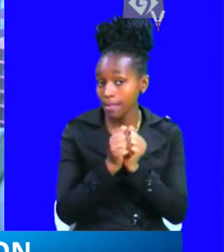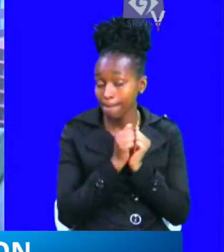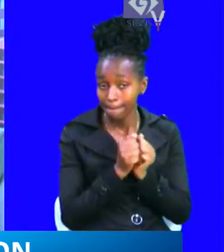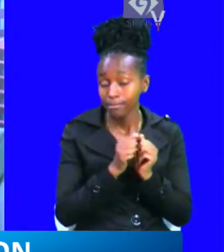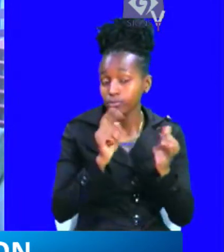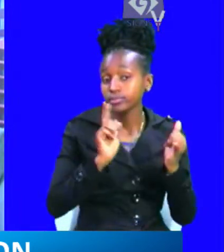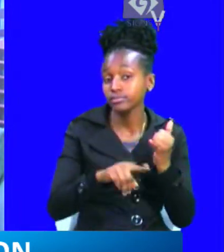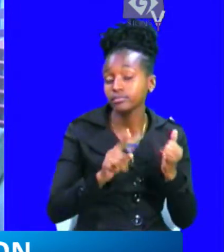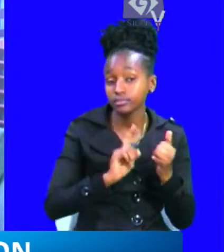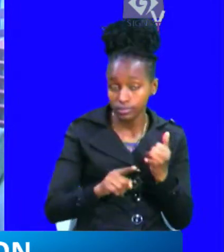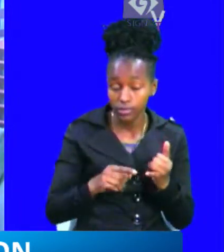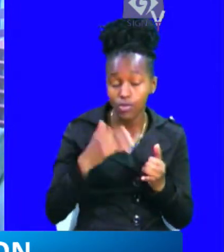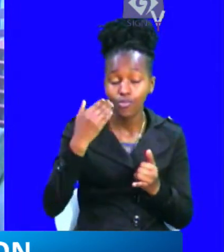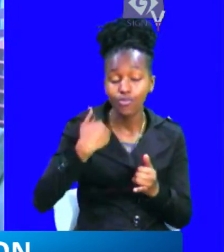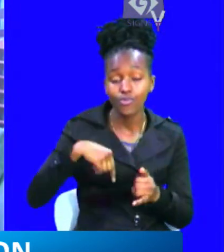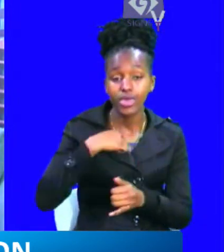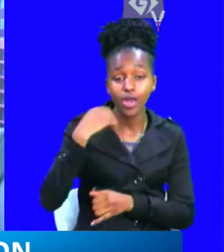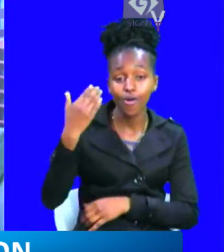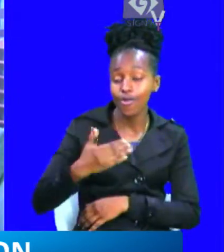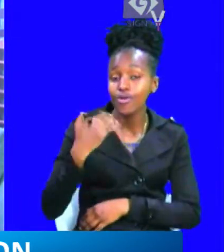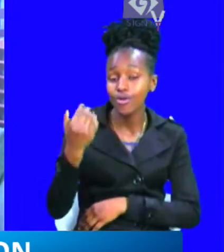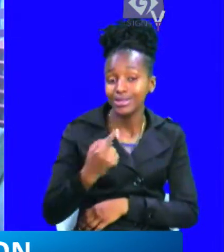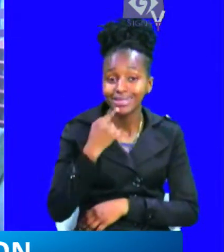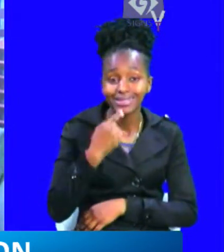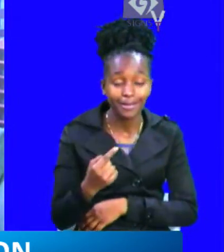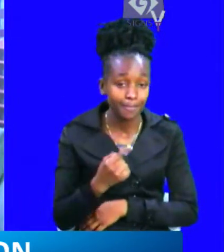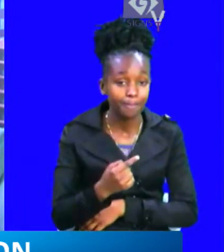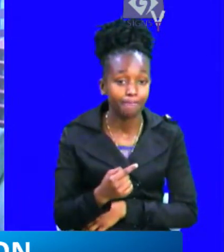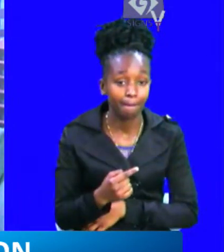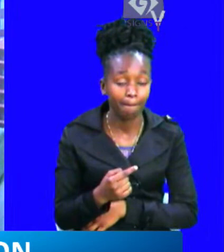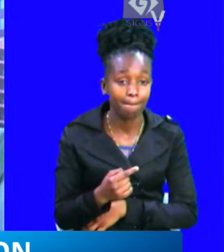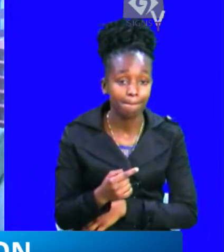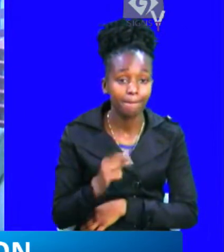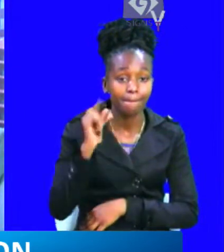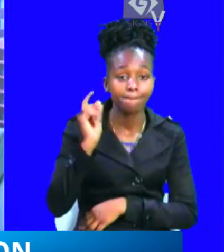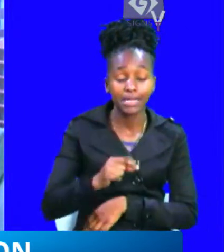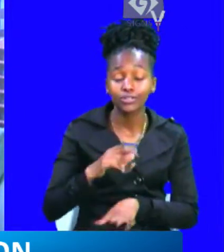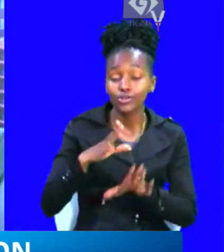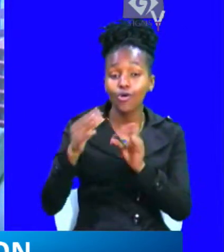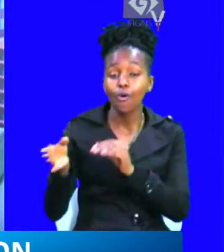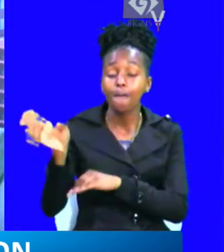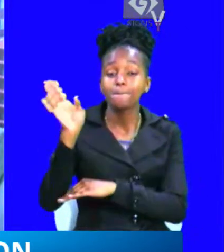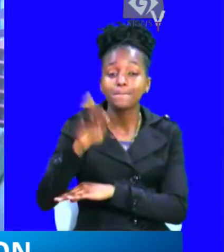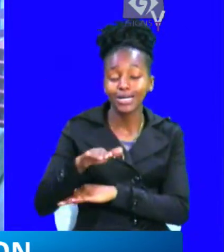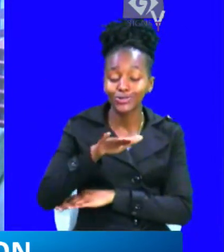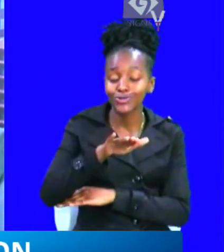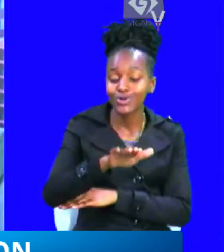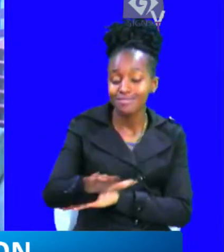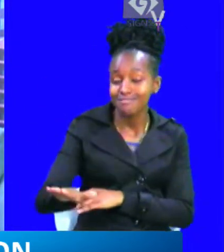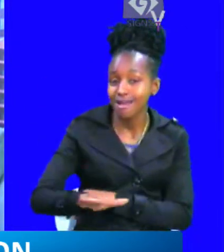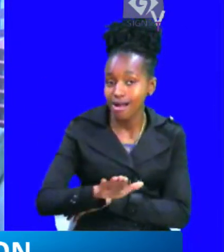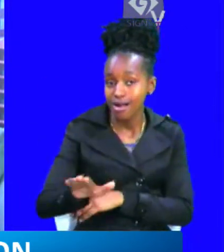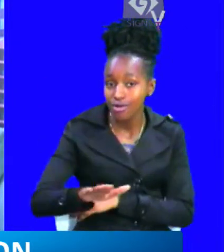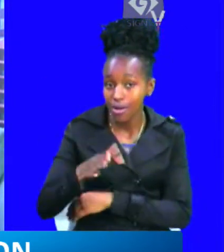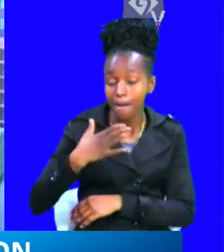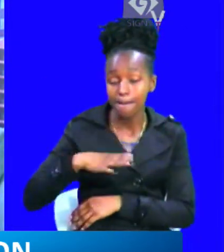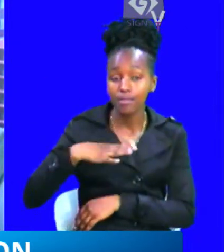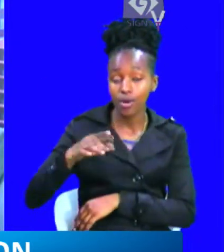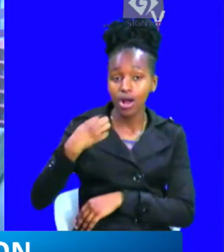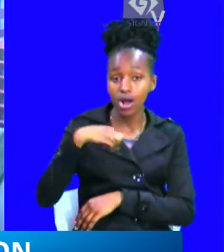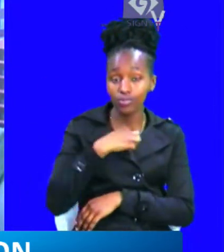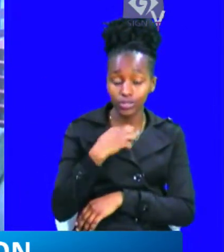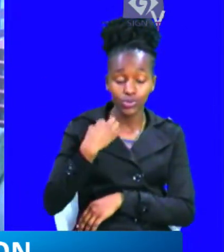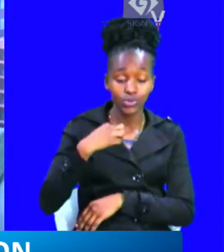have always been saying. Everything, we have to go back to ground. Our people, we are there, we are